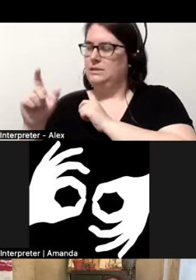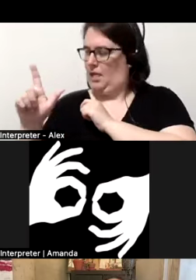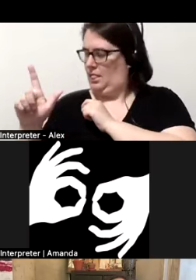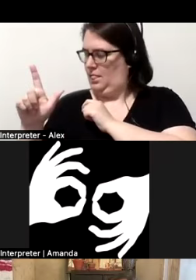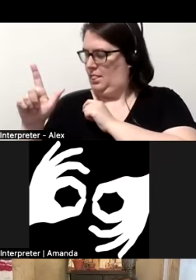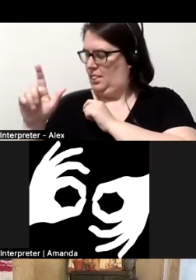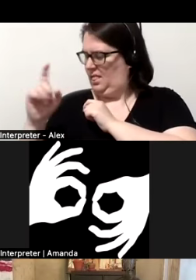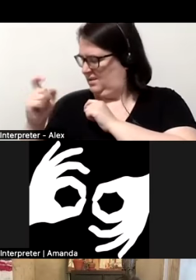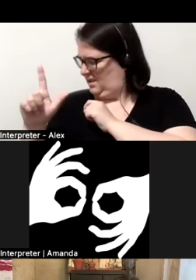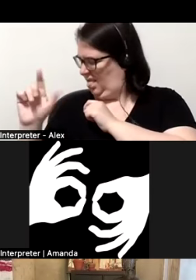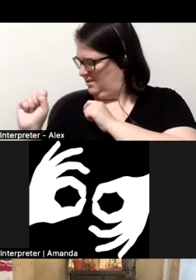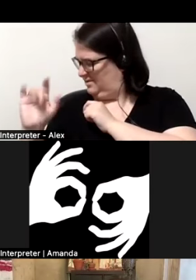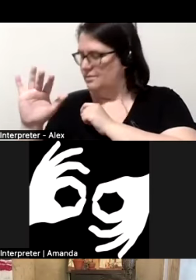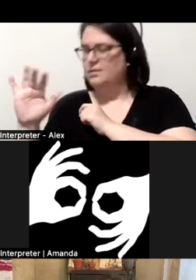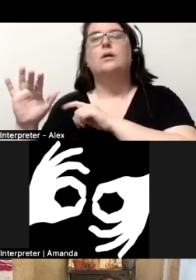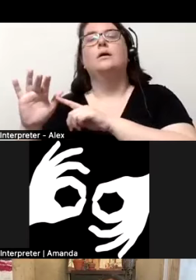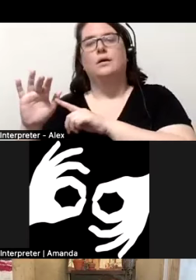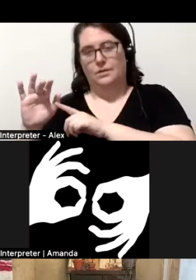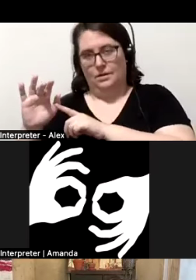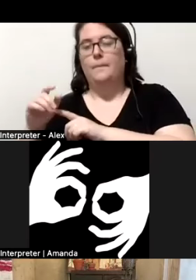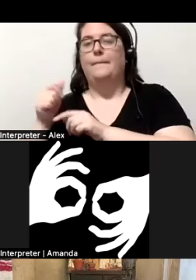.xlsx should be submitted in that format.